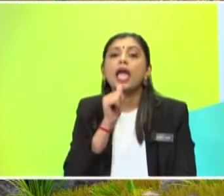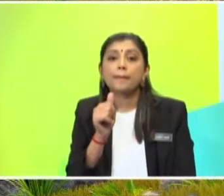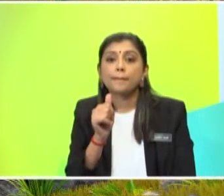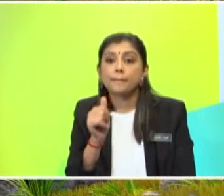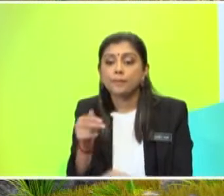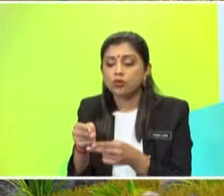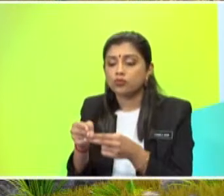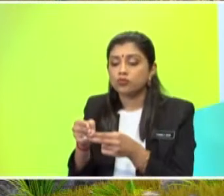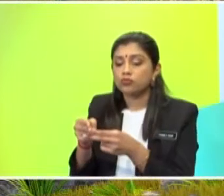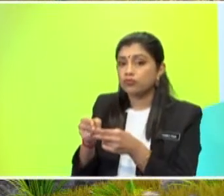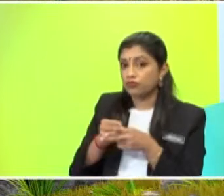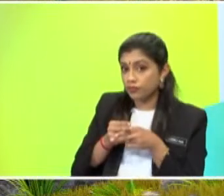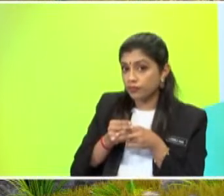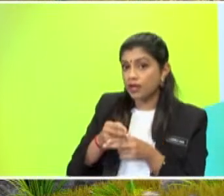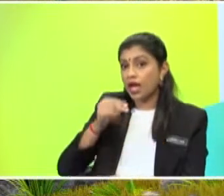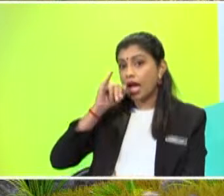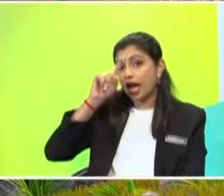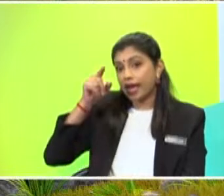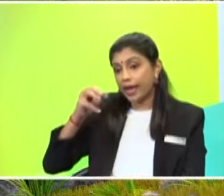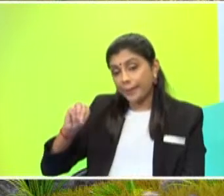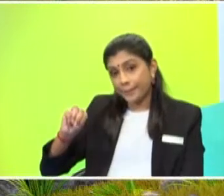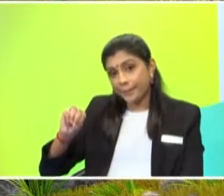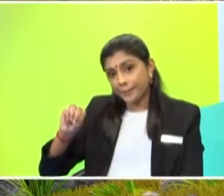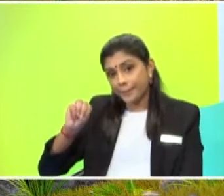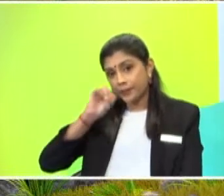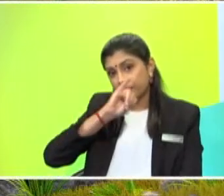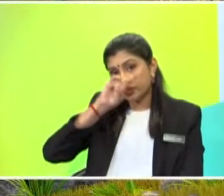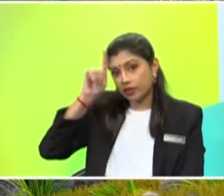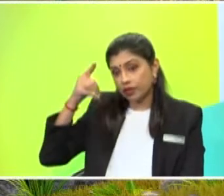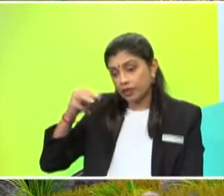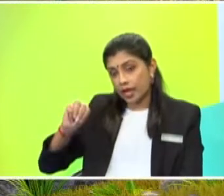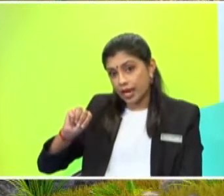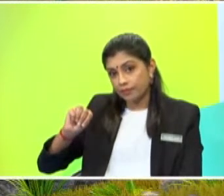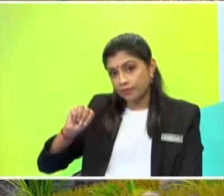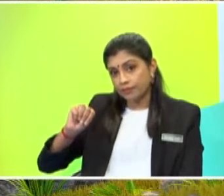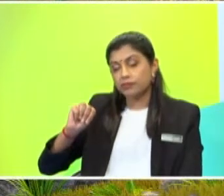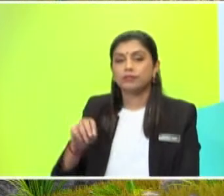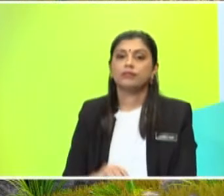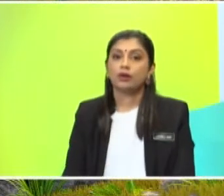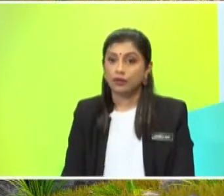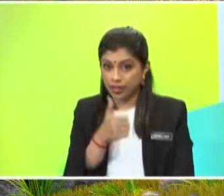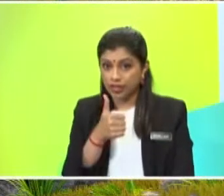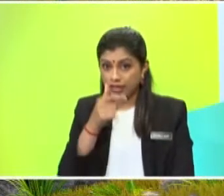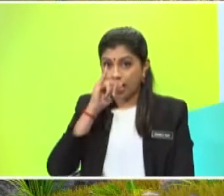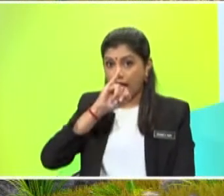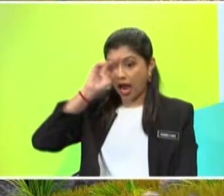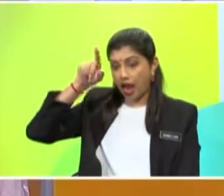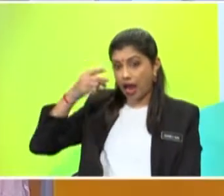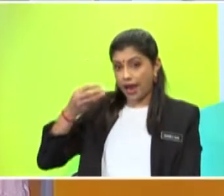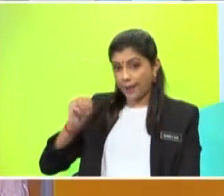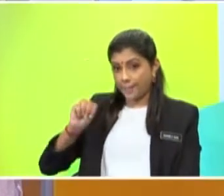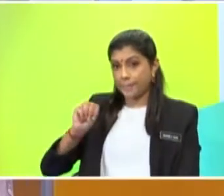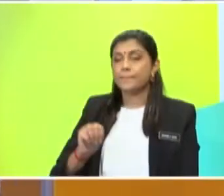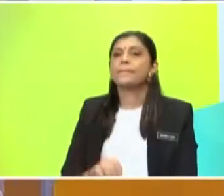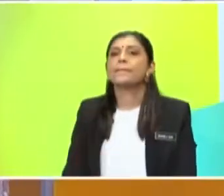because she did not do contractions for I am. So I would encourage you to just write I'm overjoyed. Okay, cool? That's a good one,